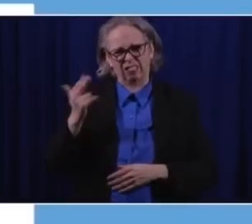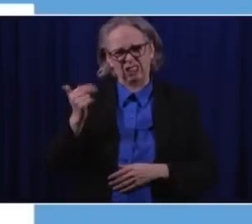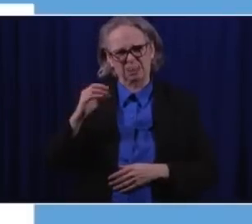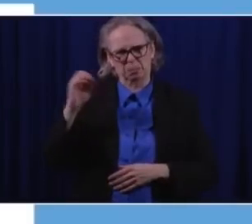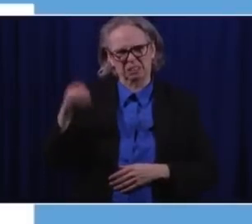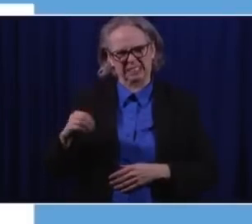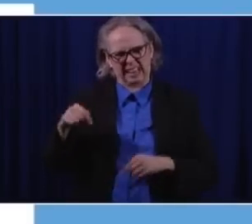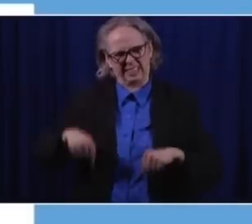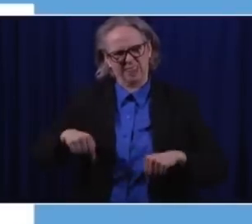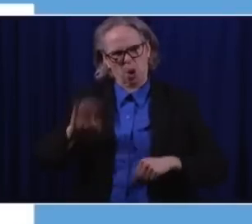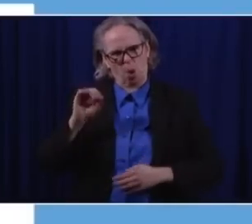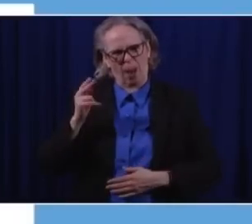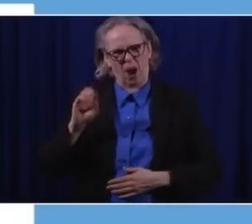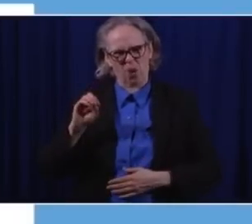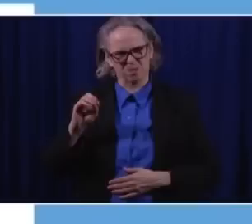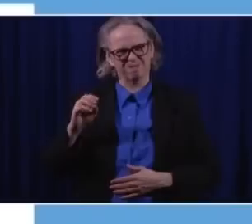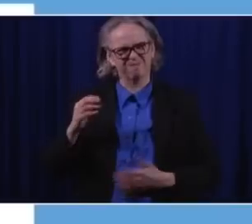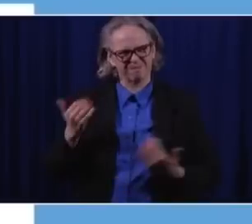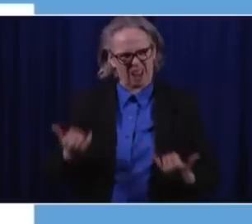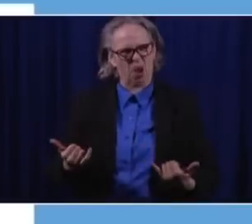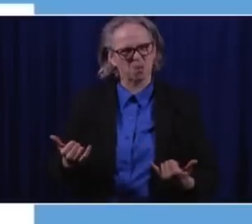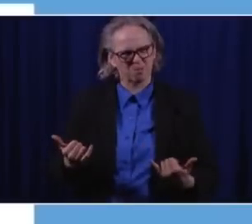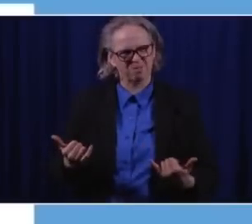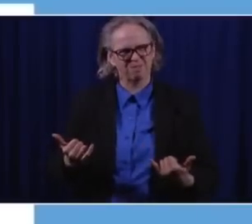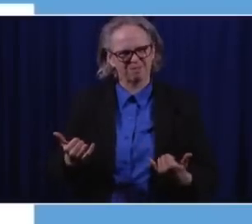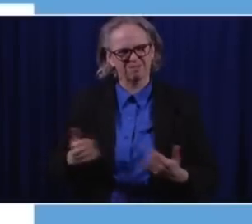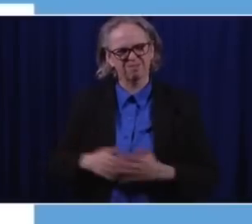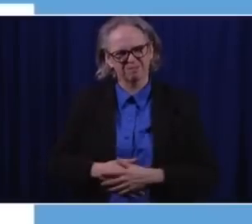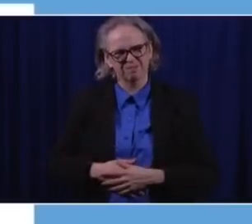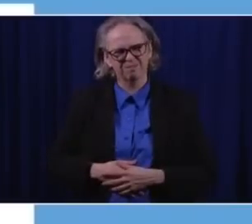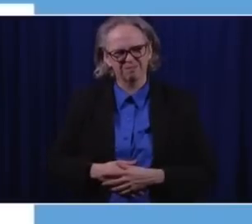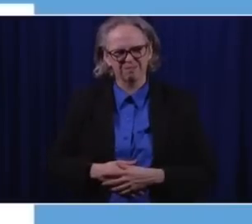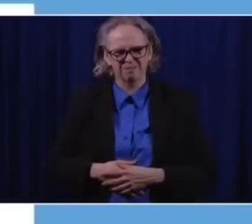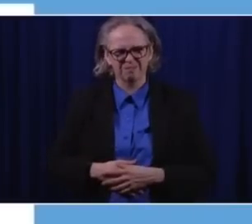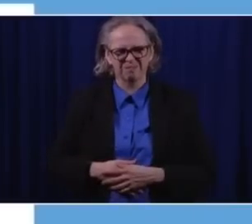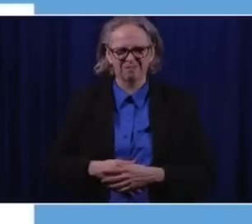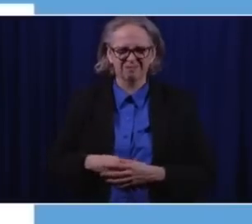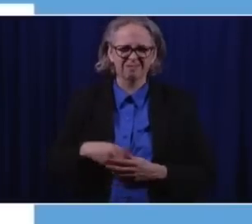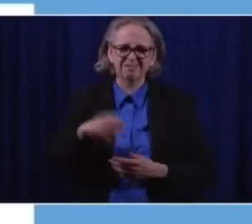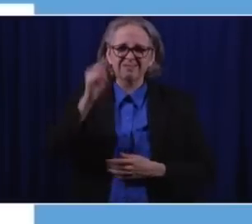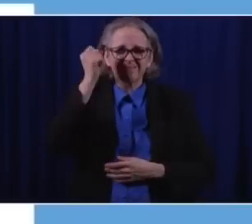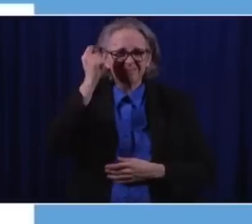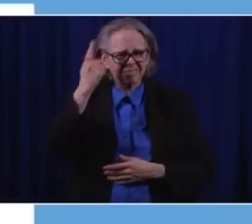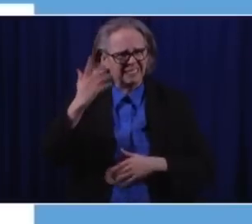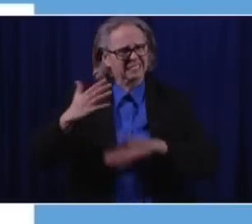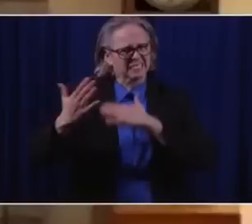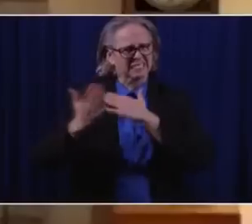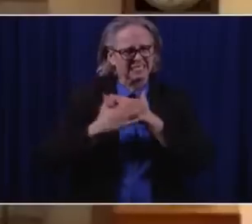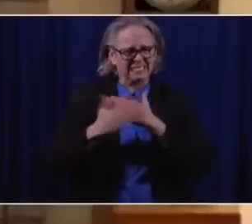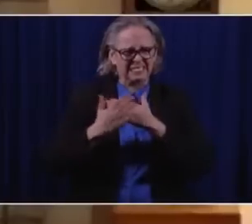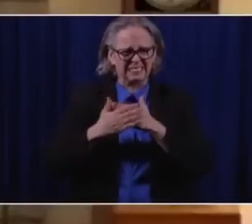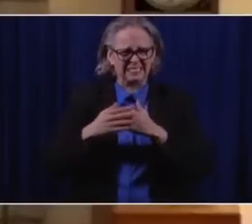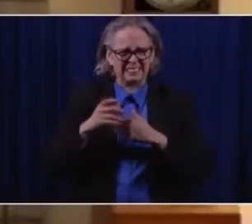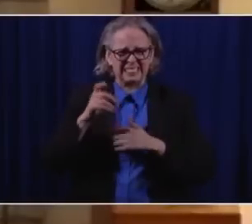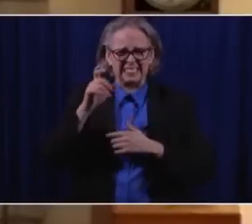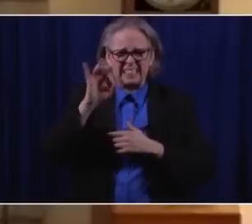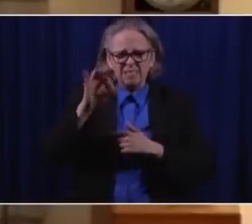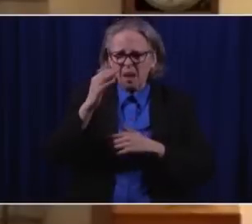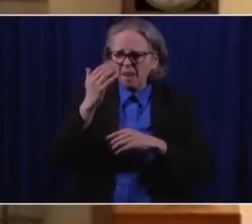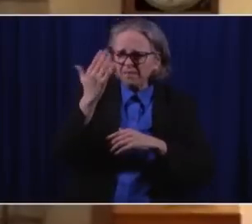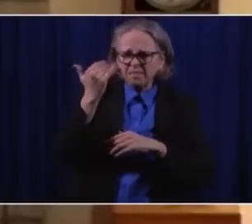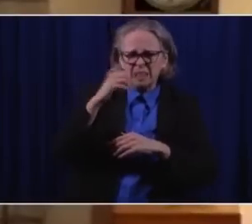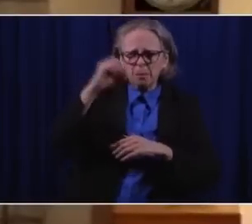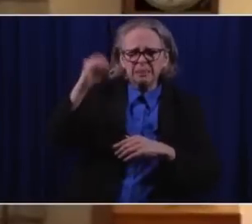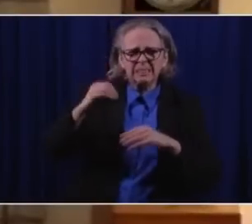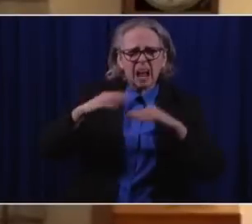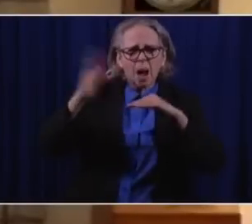We have flagged in the past, and we'll continue to do so, states that are above 15%. Sadly, we are